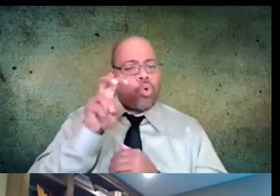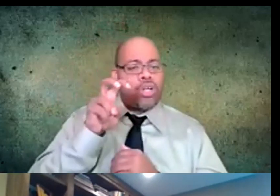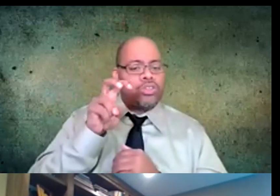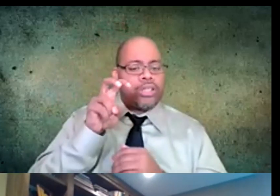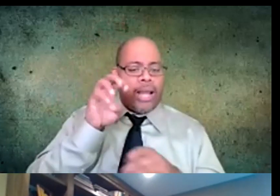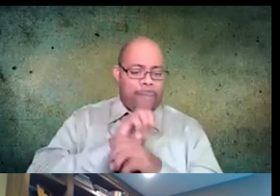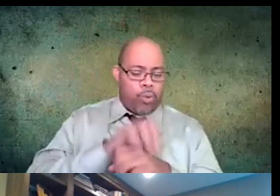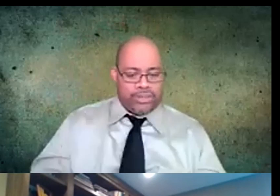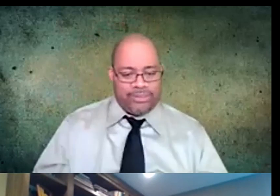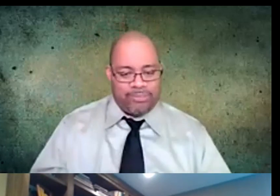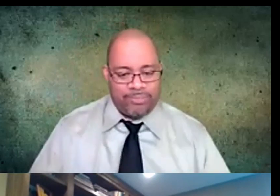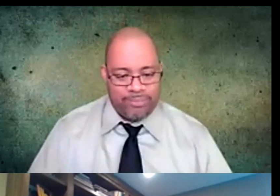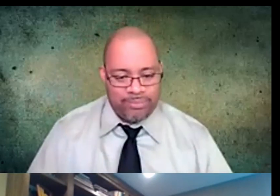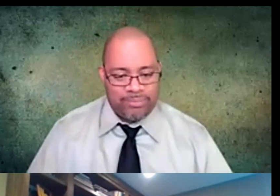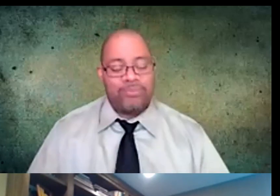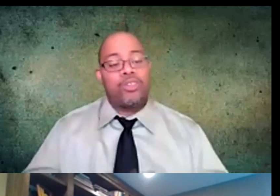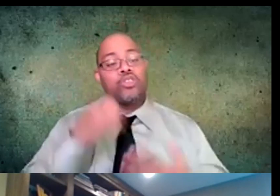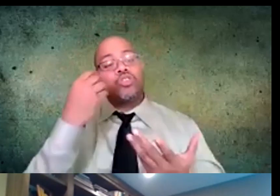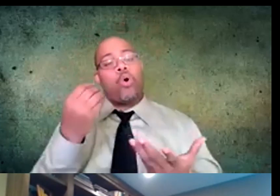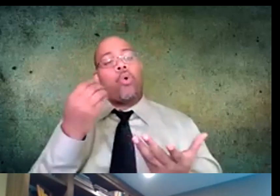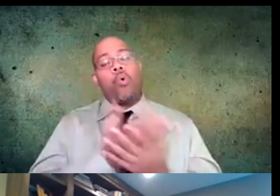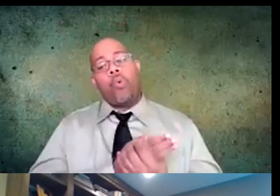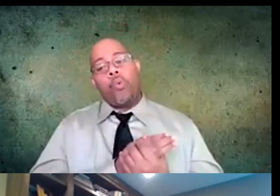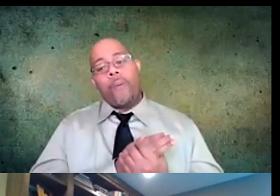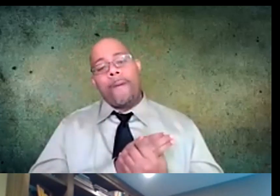employees. So